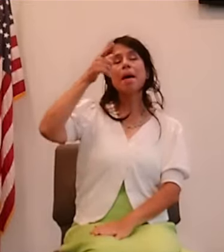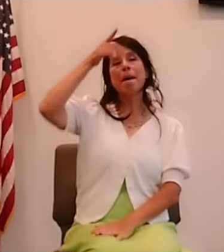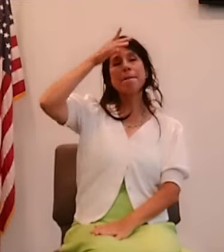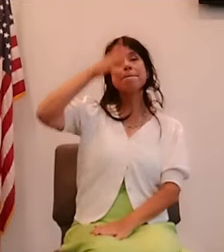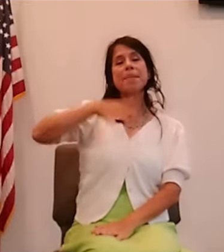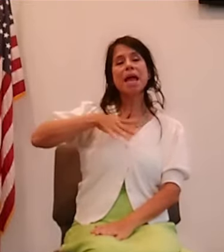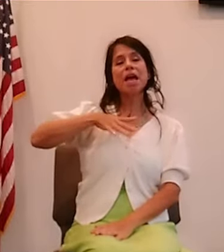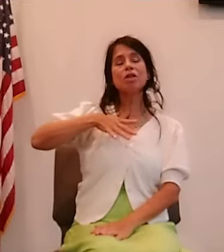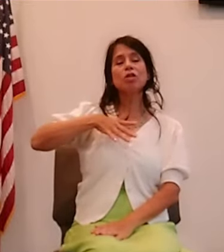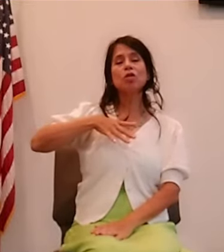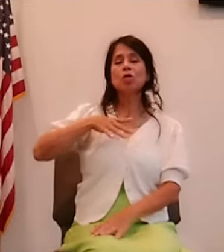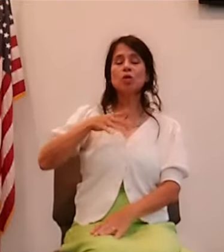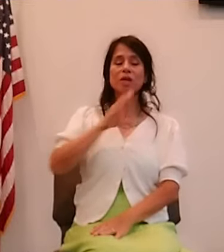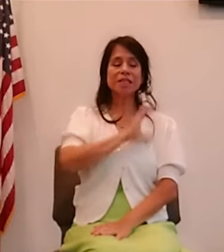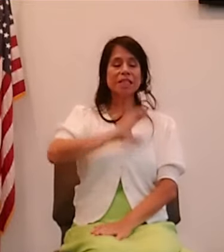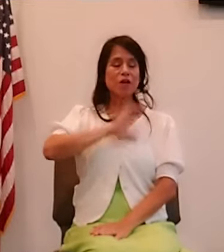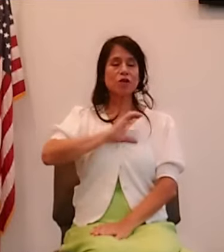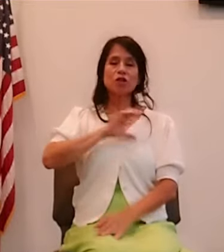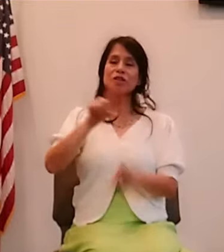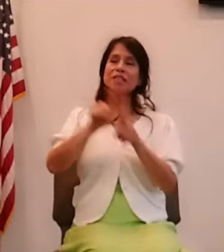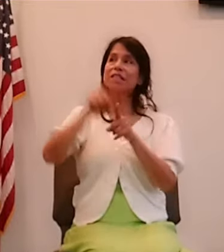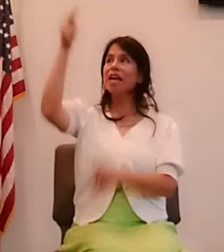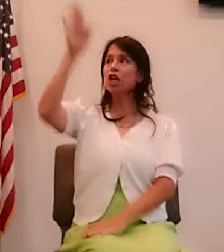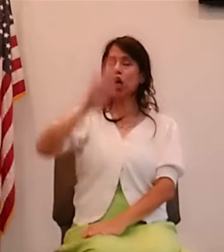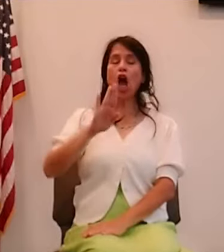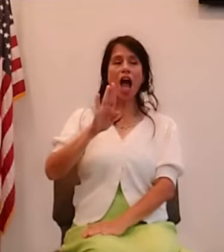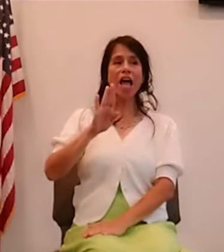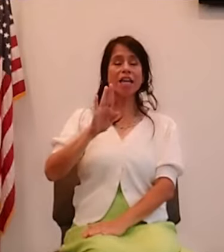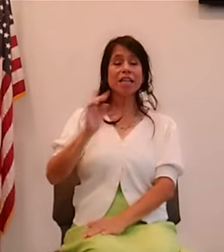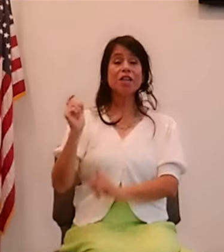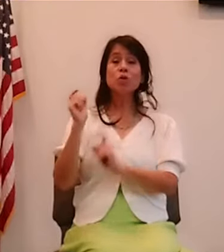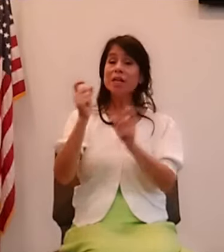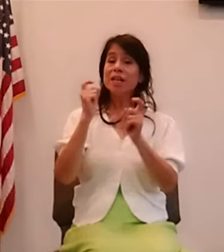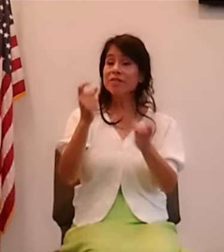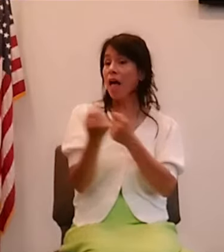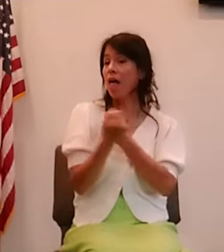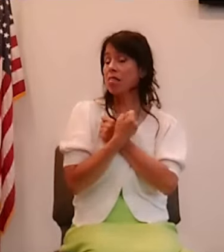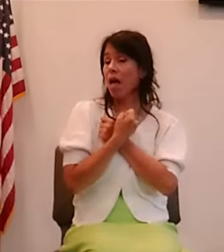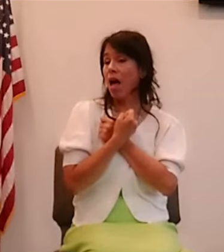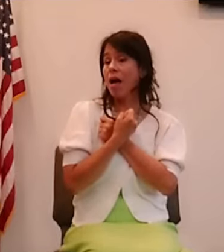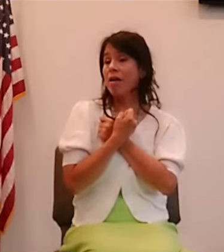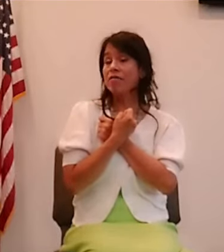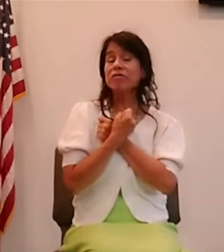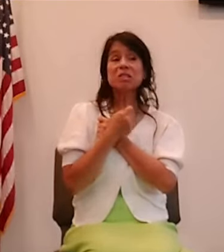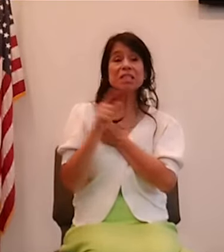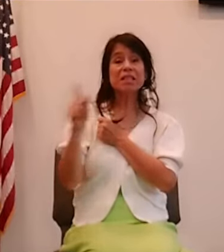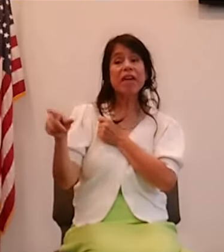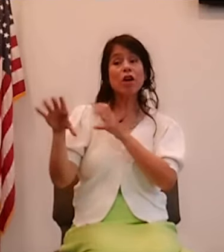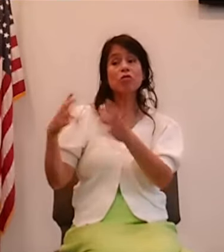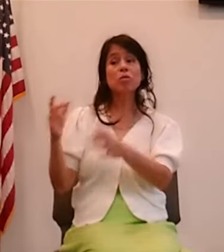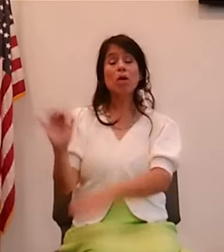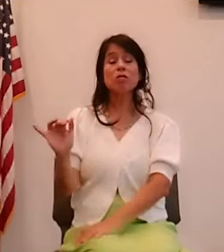everyone around them, despite the fact that they're strong and they don't necessarily need people like we, the needy,